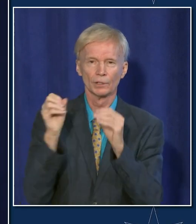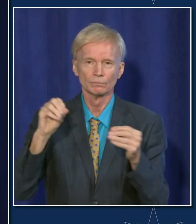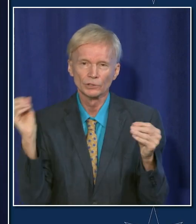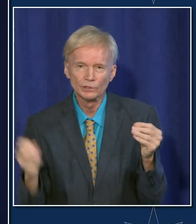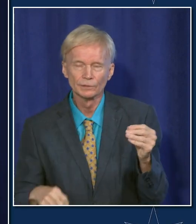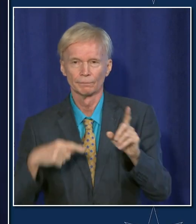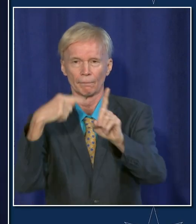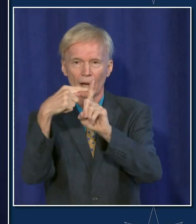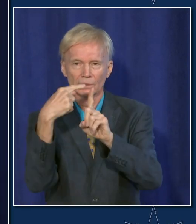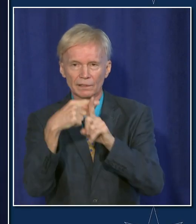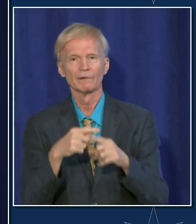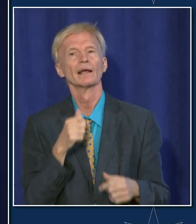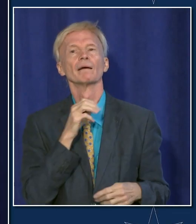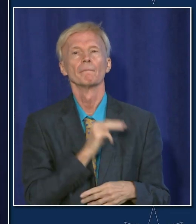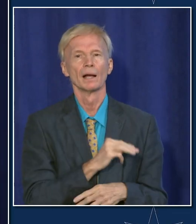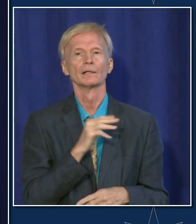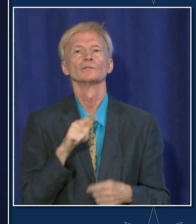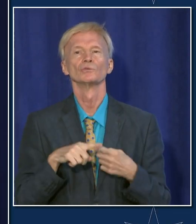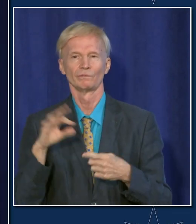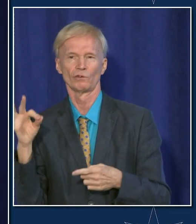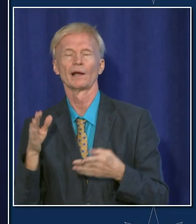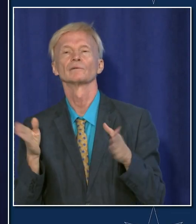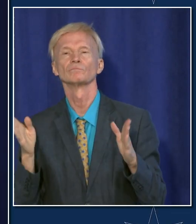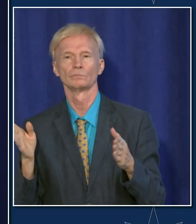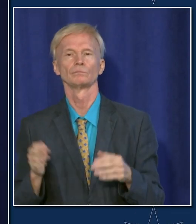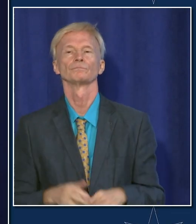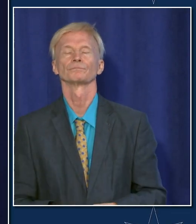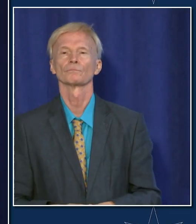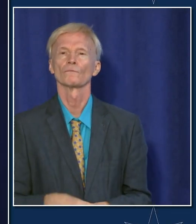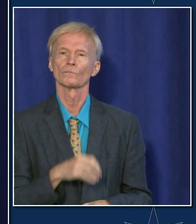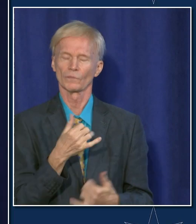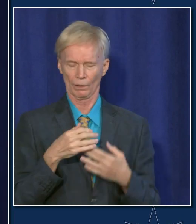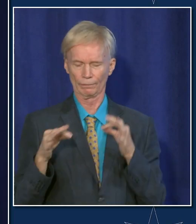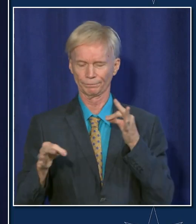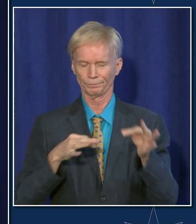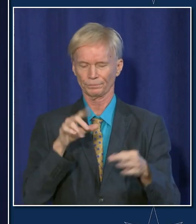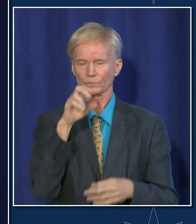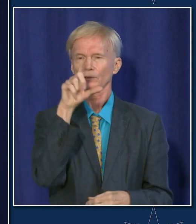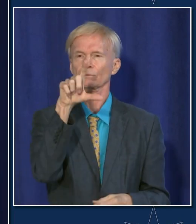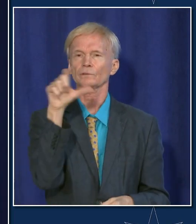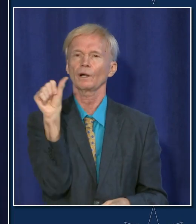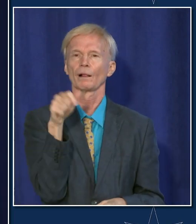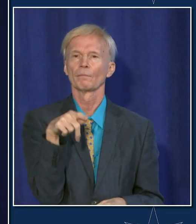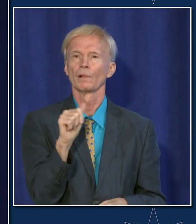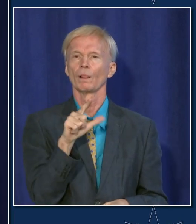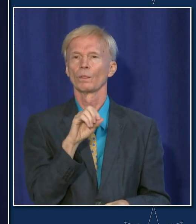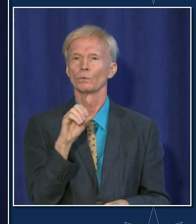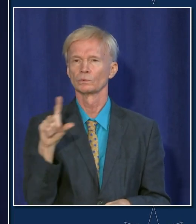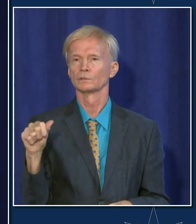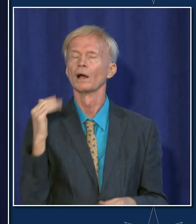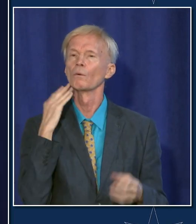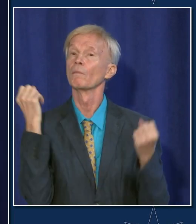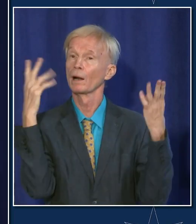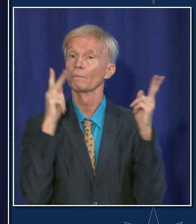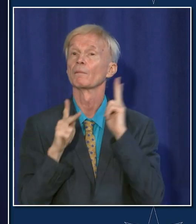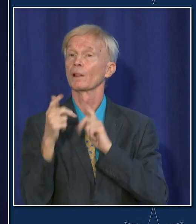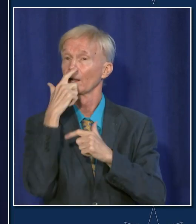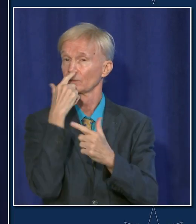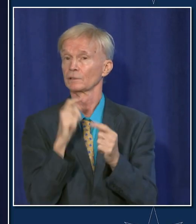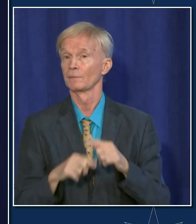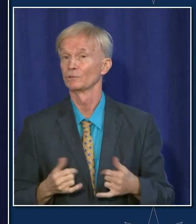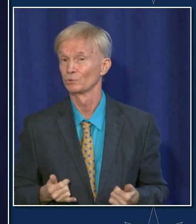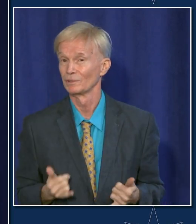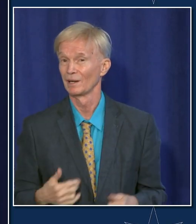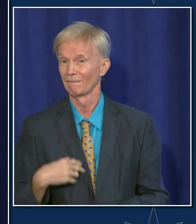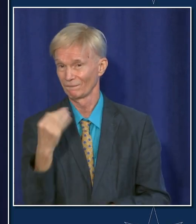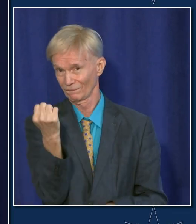really getting updated Monday through Friday. So LALApalooza follow-up. I know there is a lot of interest in this, and we are, as of today,